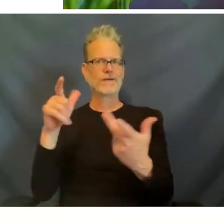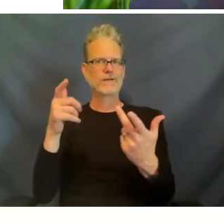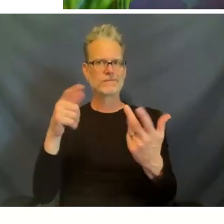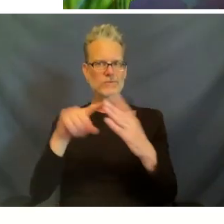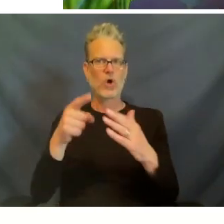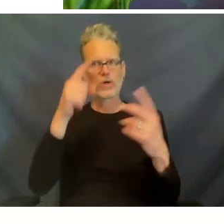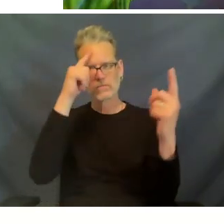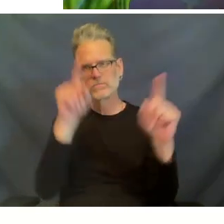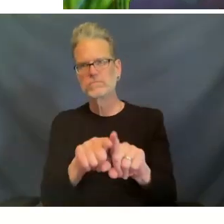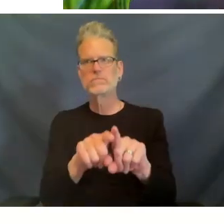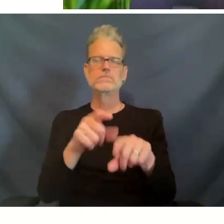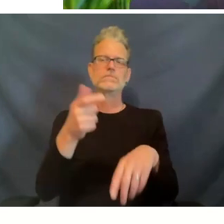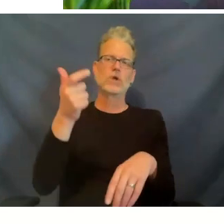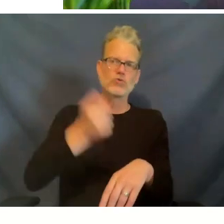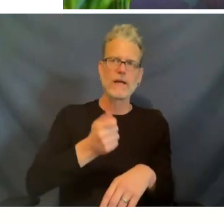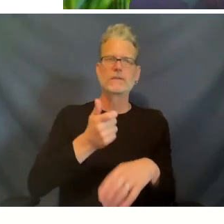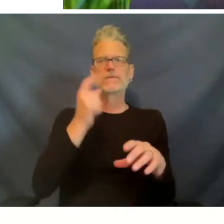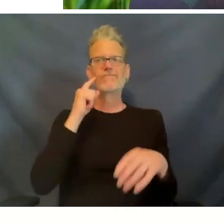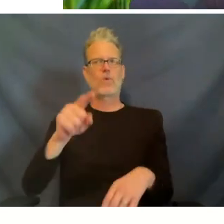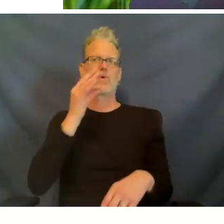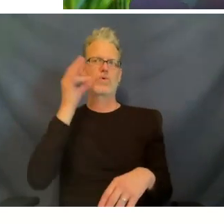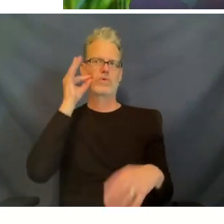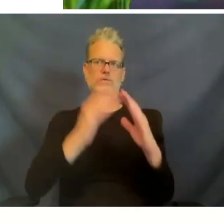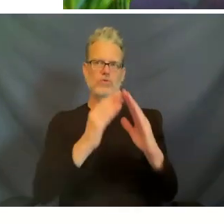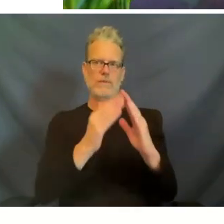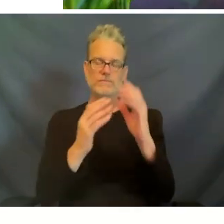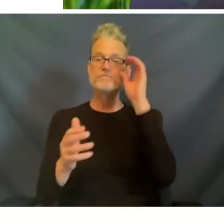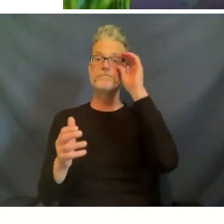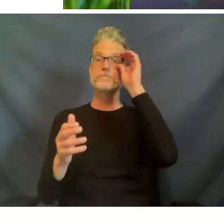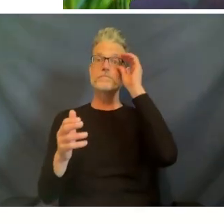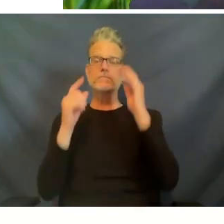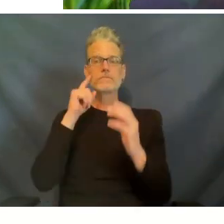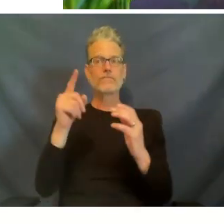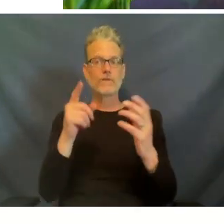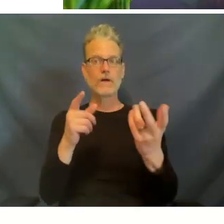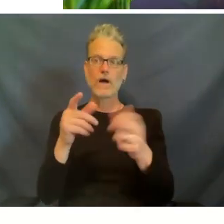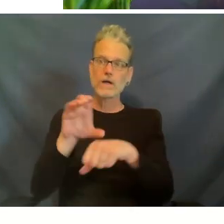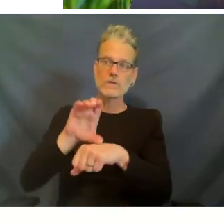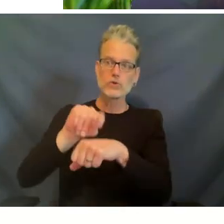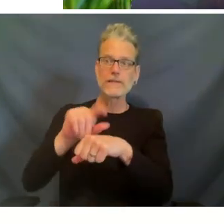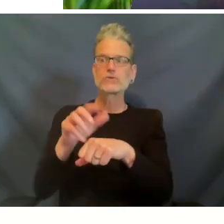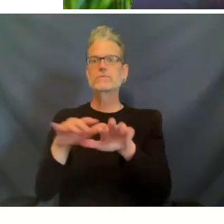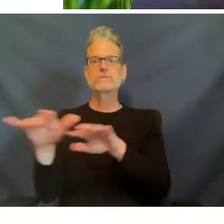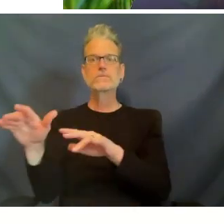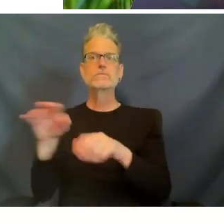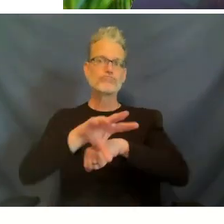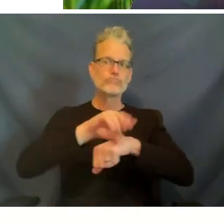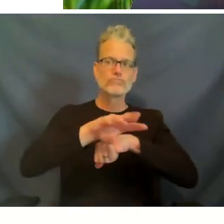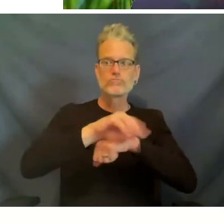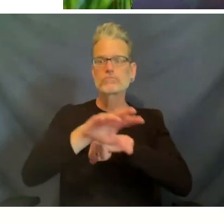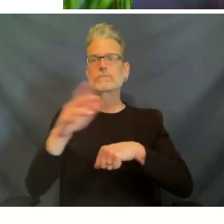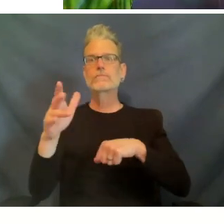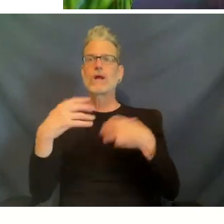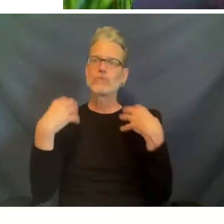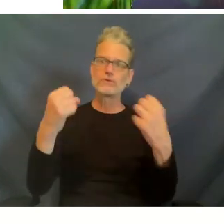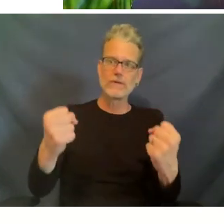cooperative agreements with tribes for extraordinary consultation, any specialized expertise that incorporates traditional knowledge into restoration